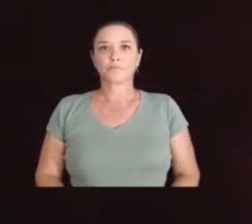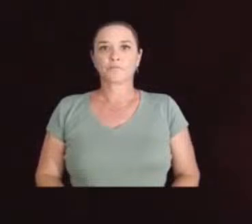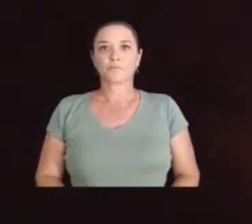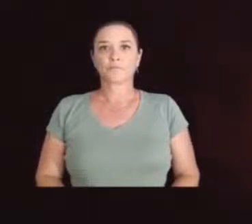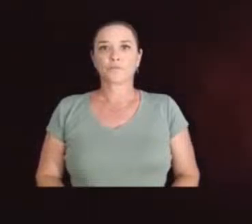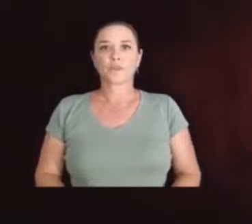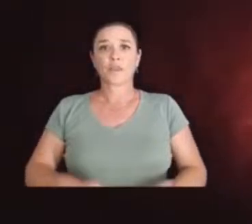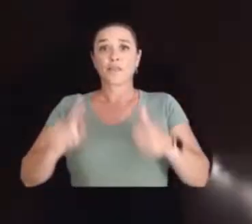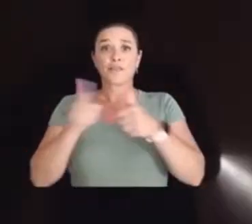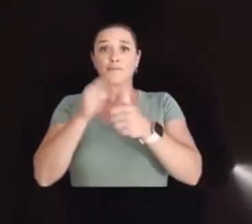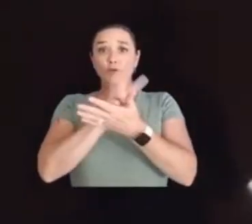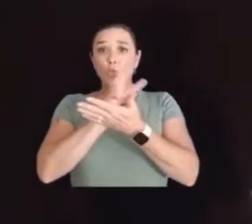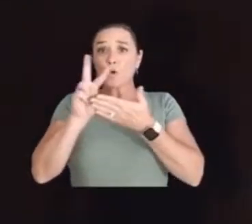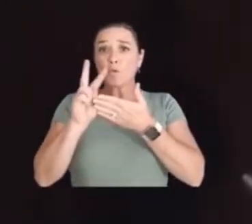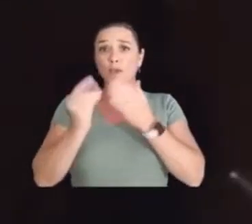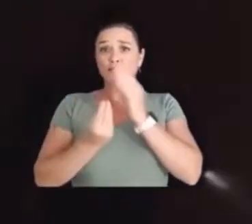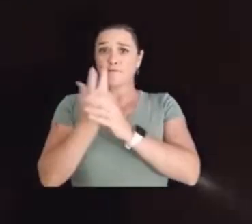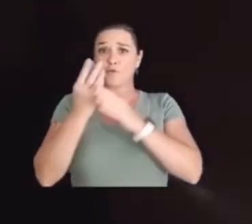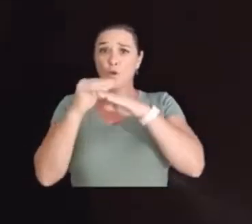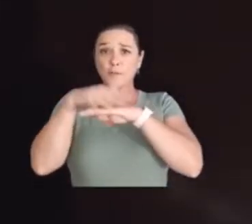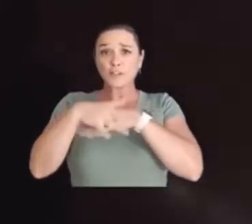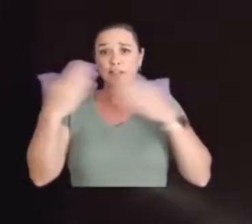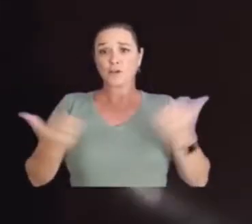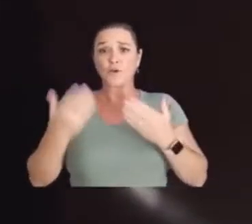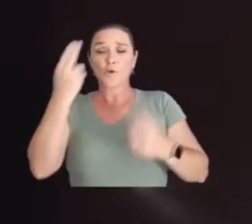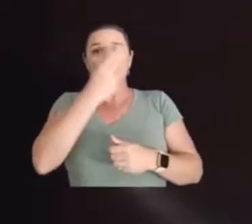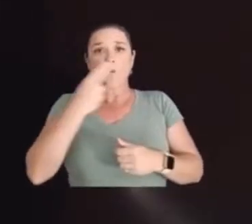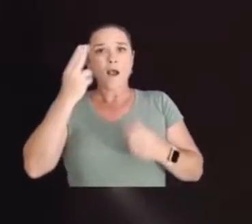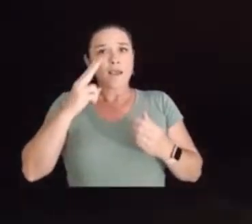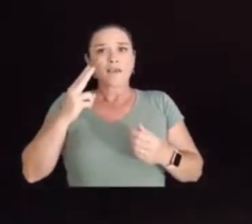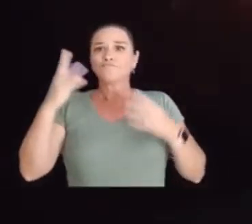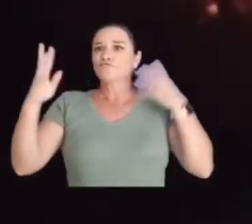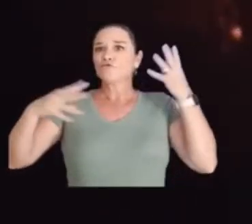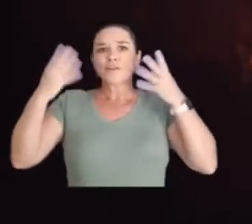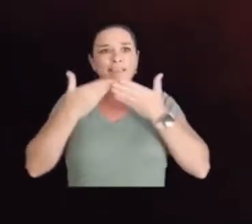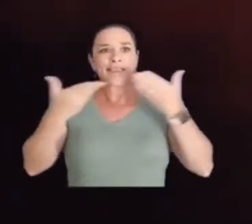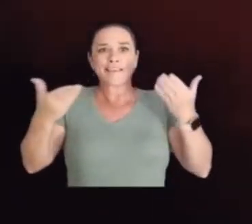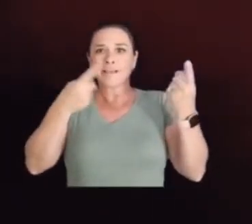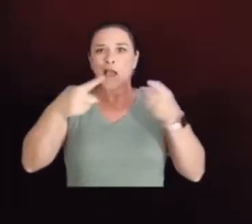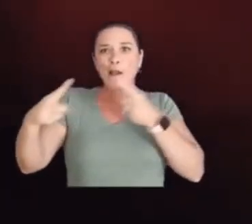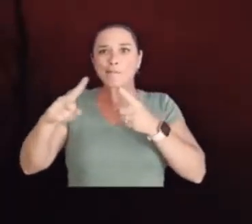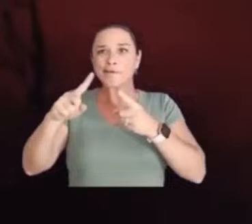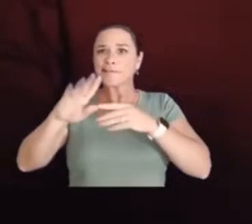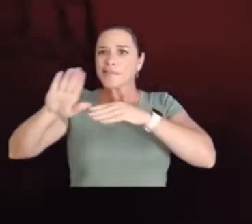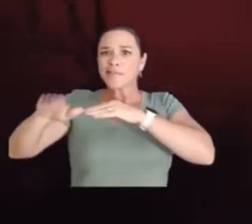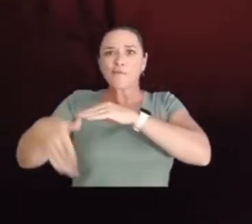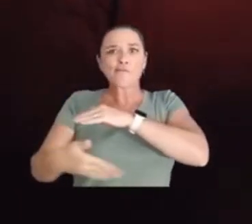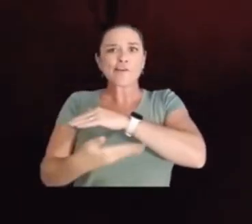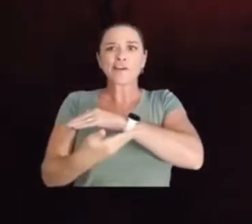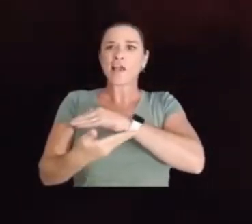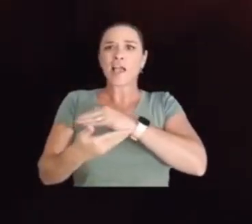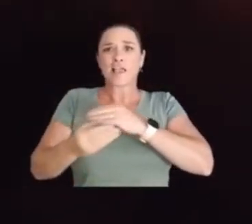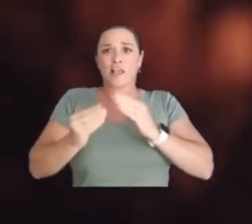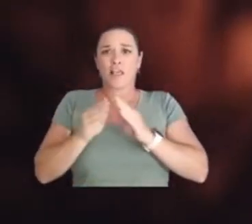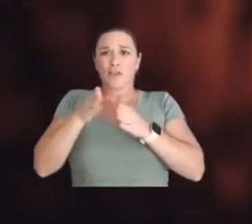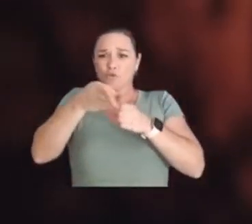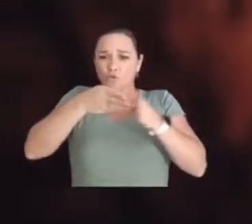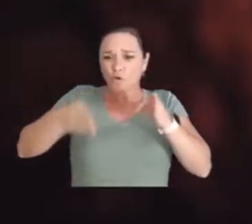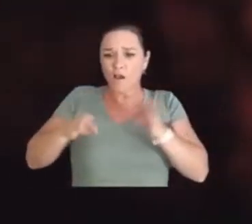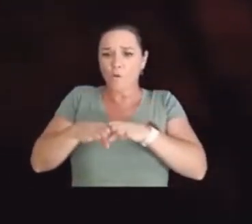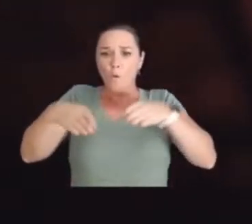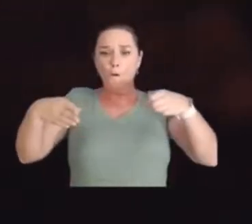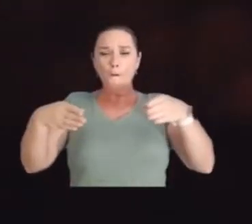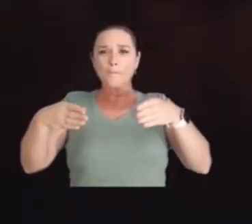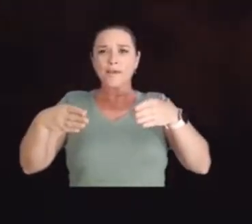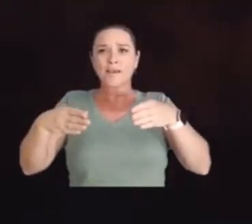The first 3 weeks of the eruption here in Hawaii, crazy things would happen in the middle of the night. A new fissure would open up and it would threaten a new